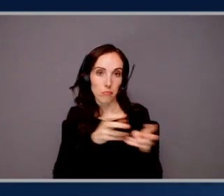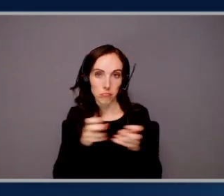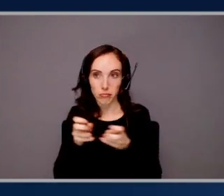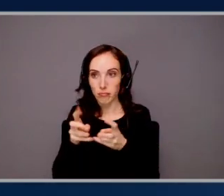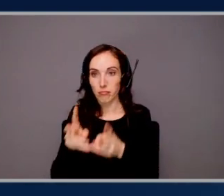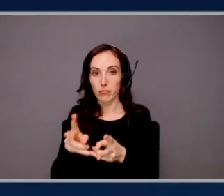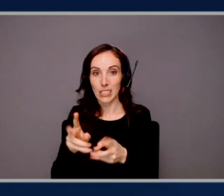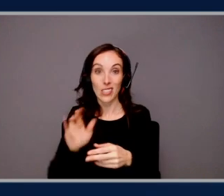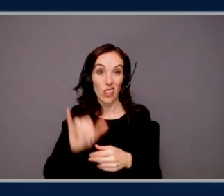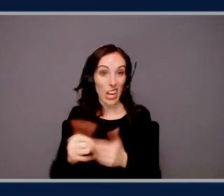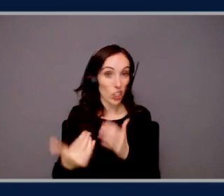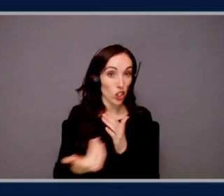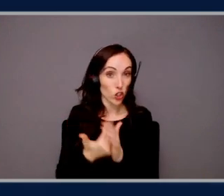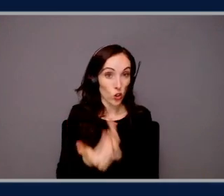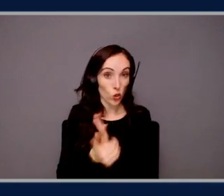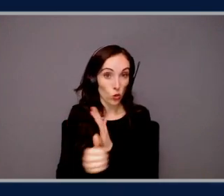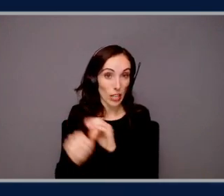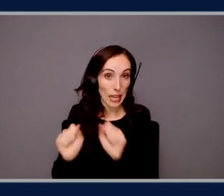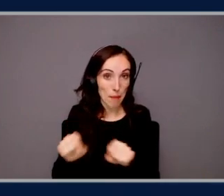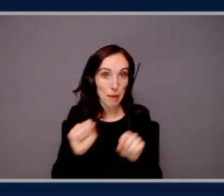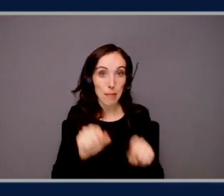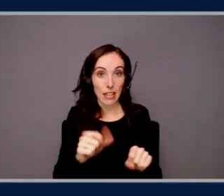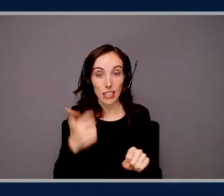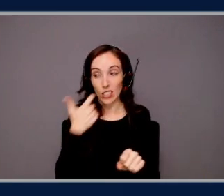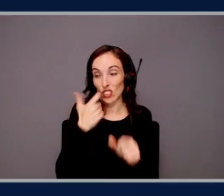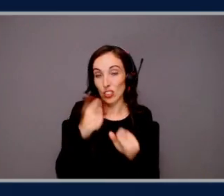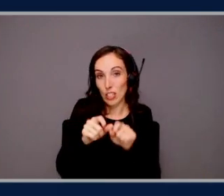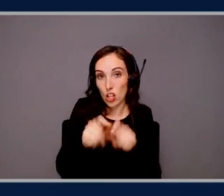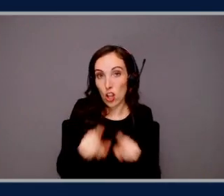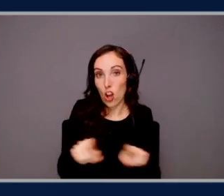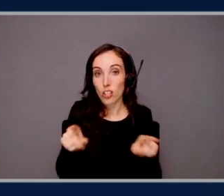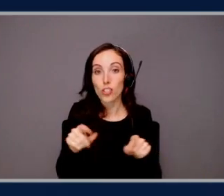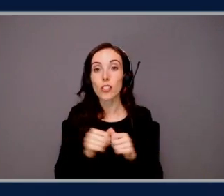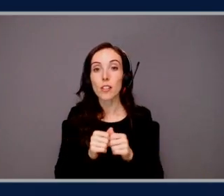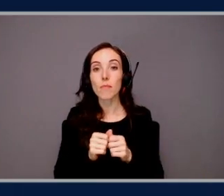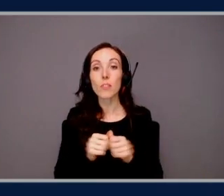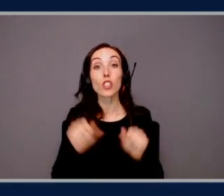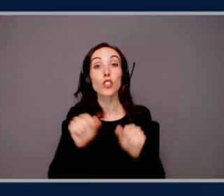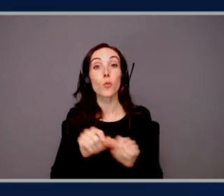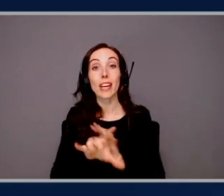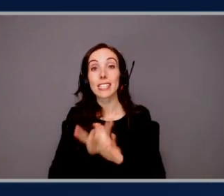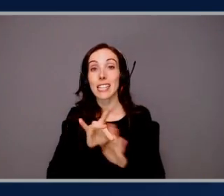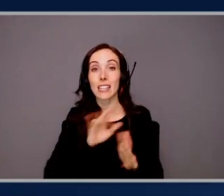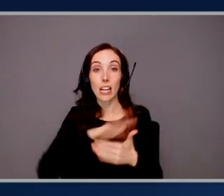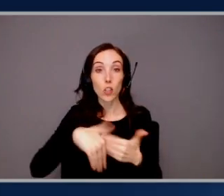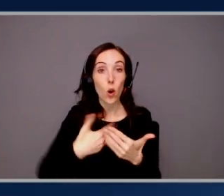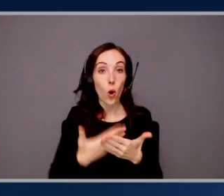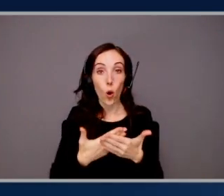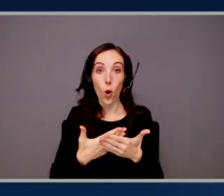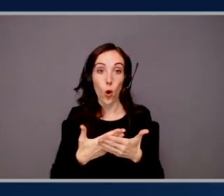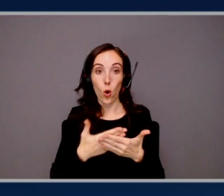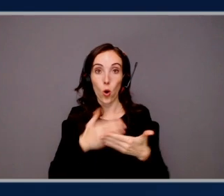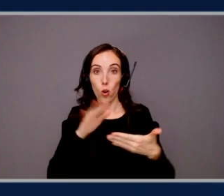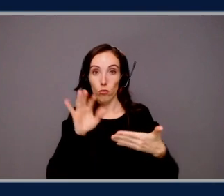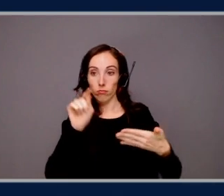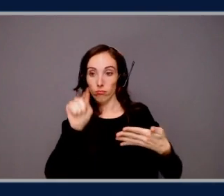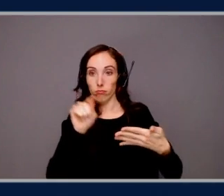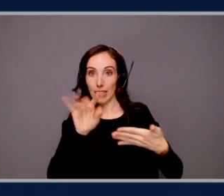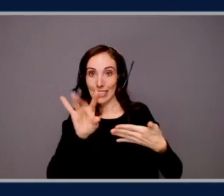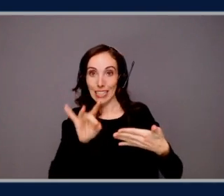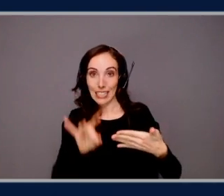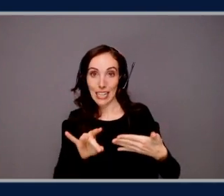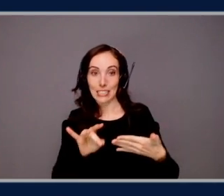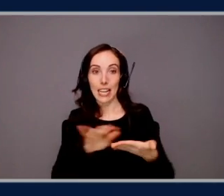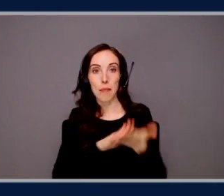new capability that we launched with. You can now select all the tables that you're interested in and make that as one single zero